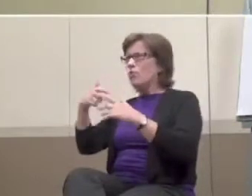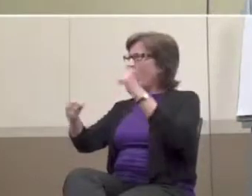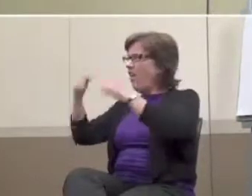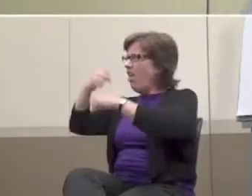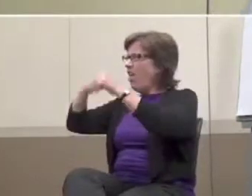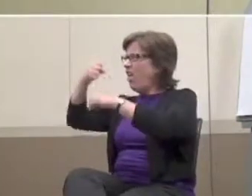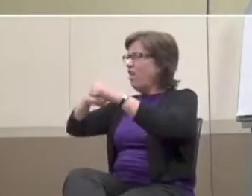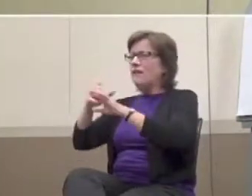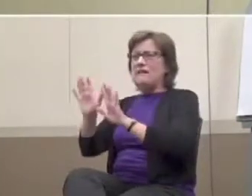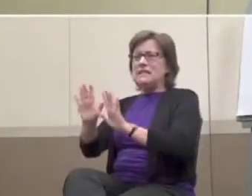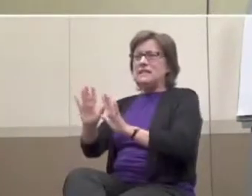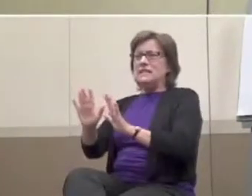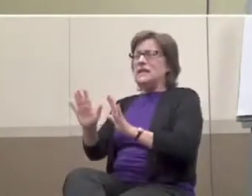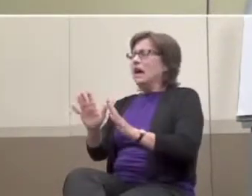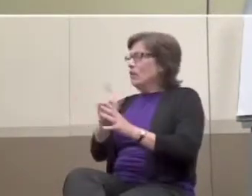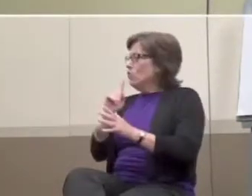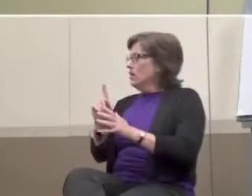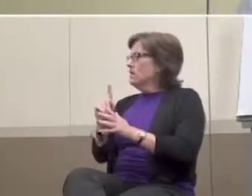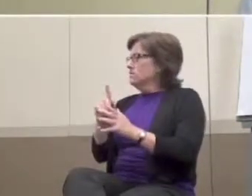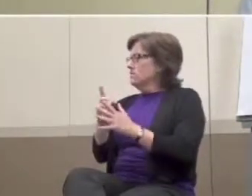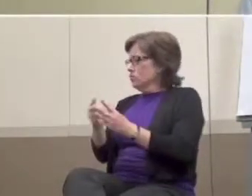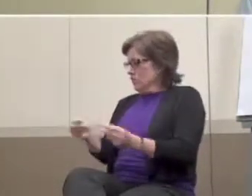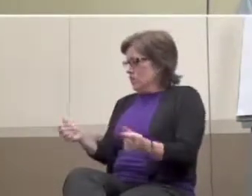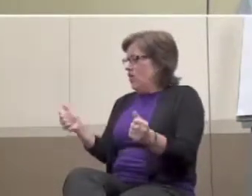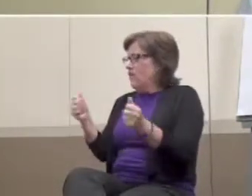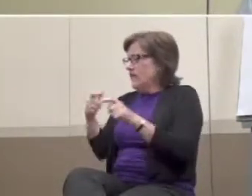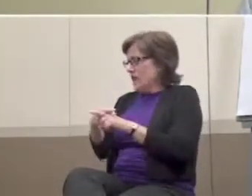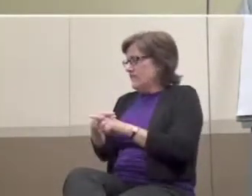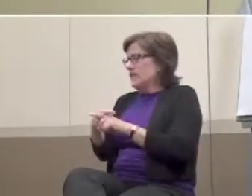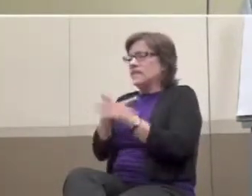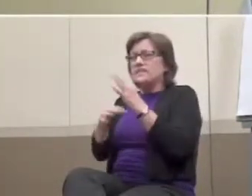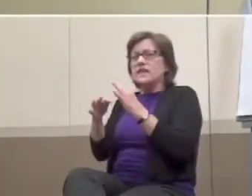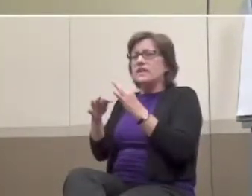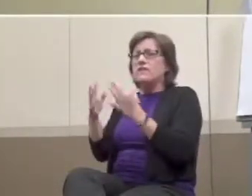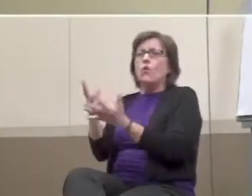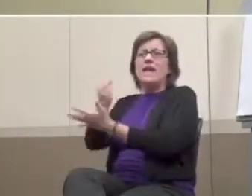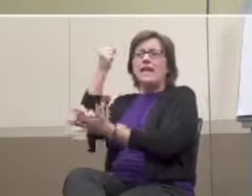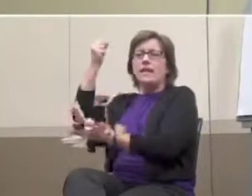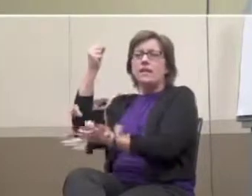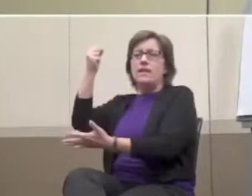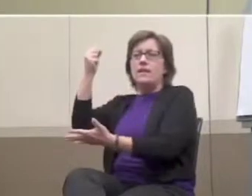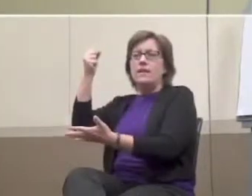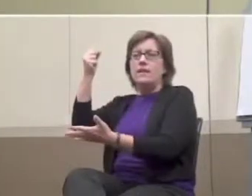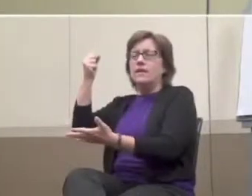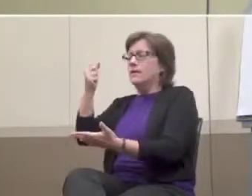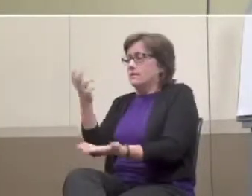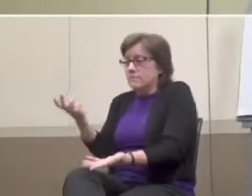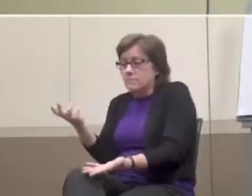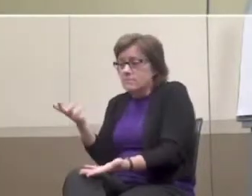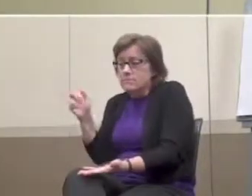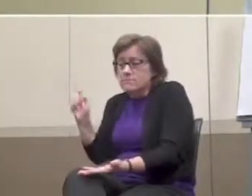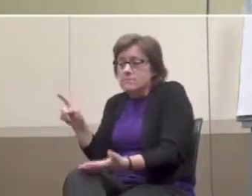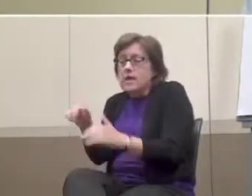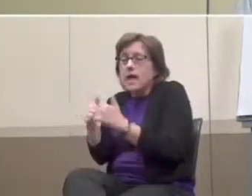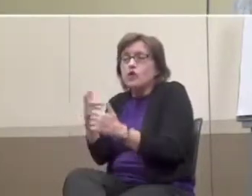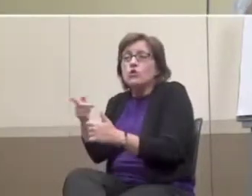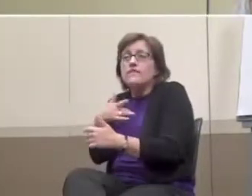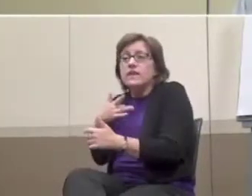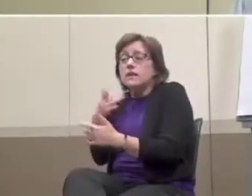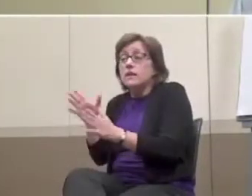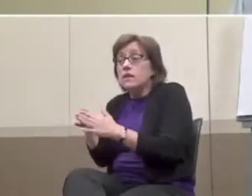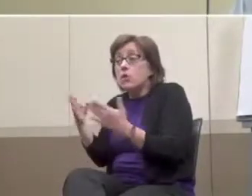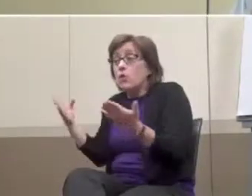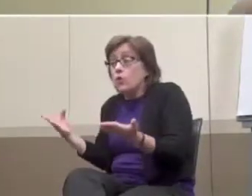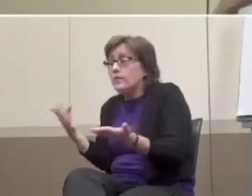I don't like that at all. I'd much rather work on resolving our conflicts as opposed to winning them. How do you feel about that? And kind of open